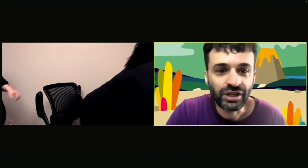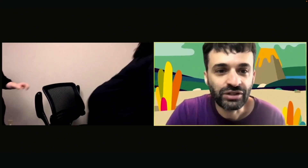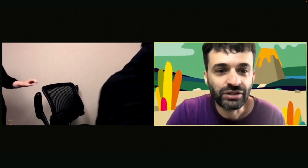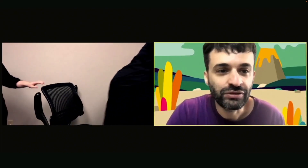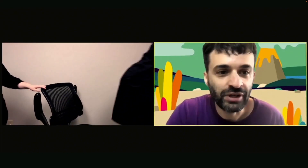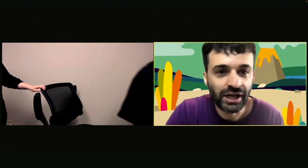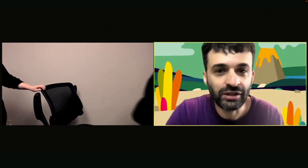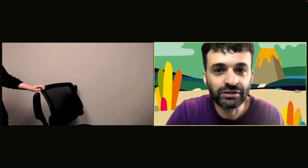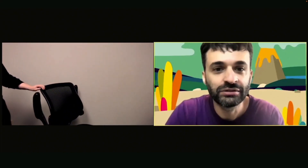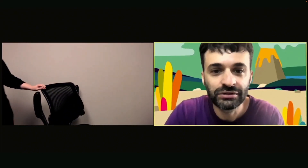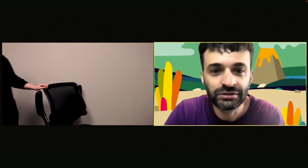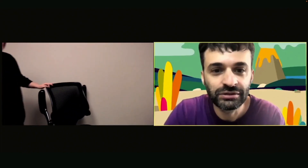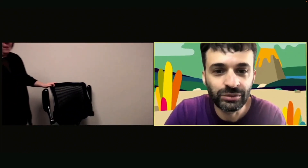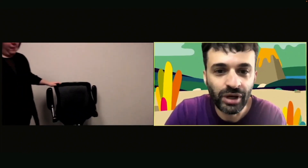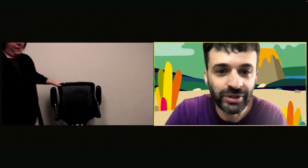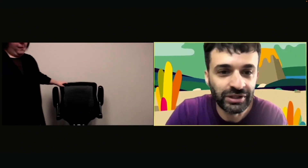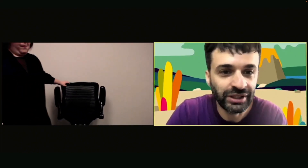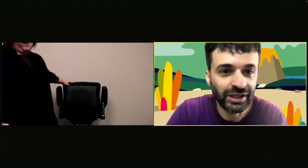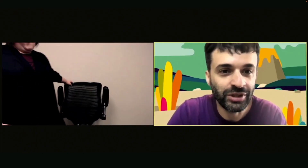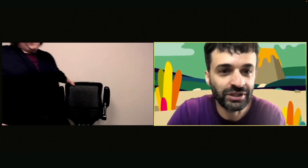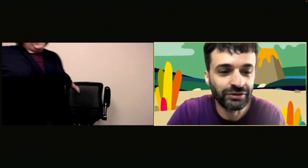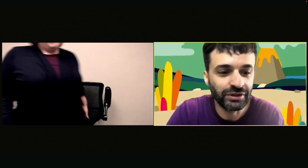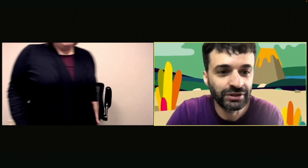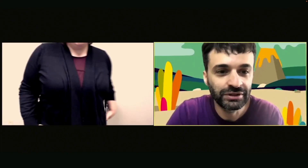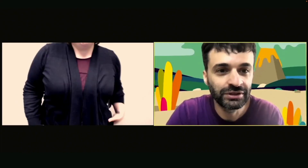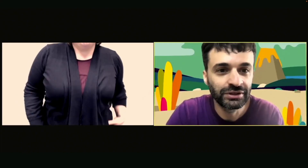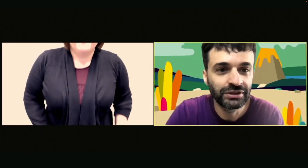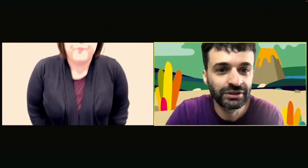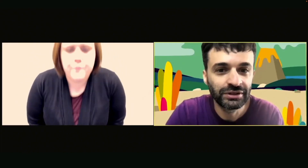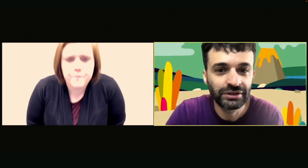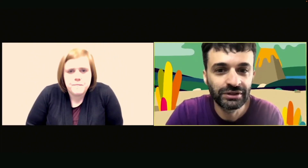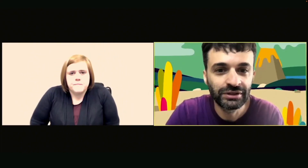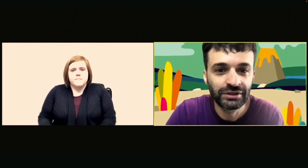Any suggestions for how Robbie could take that project further?